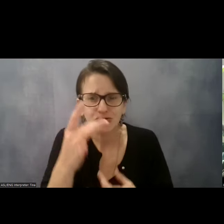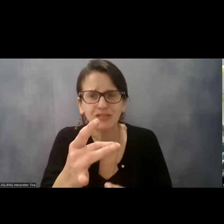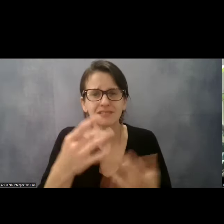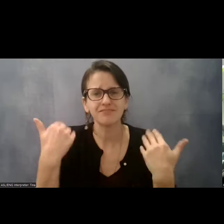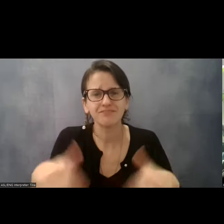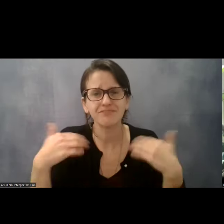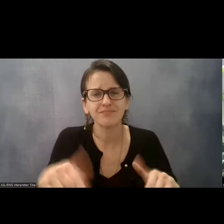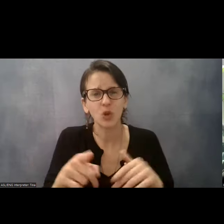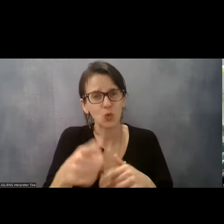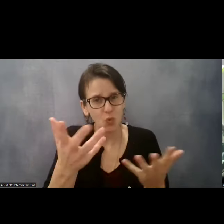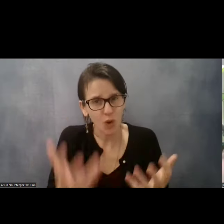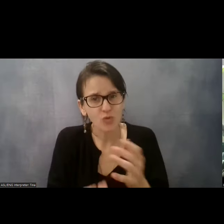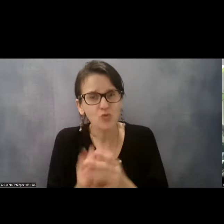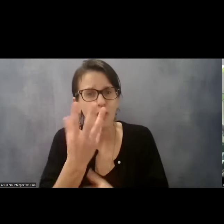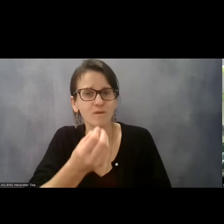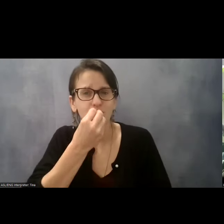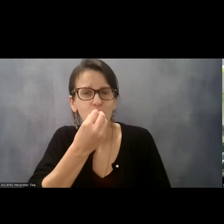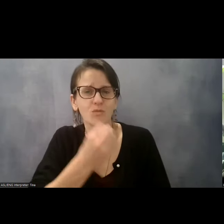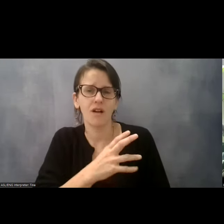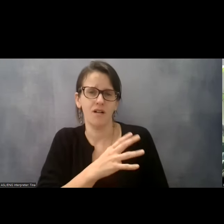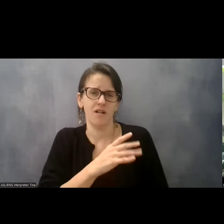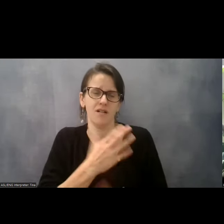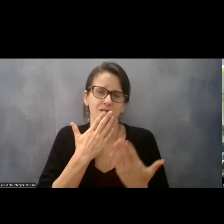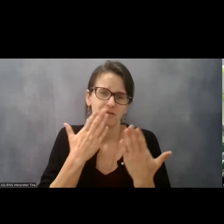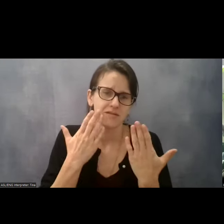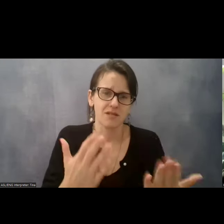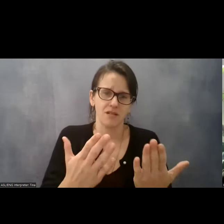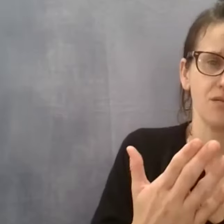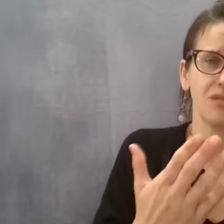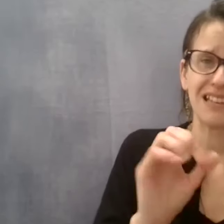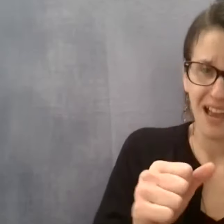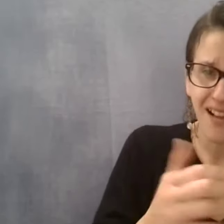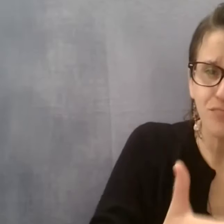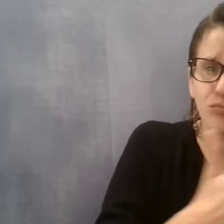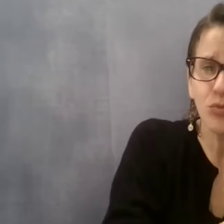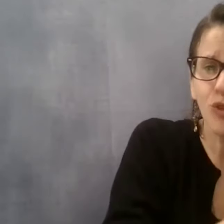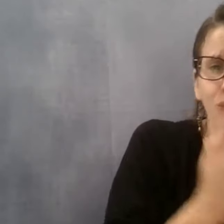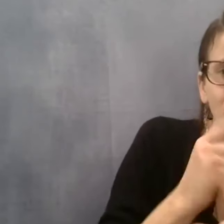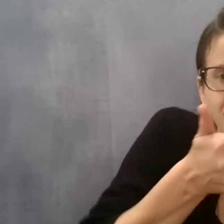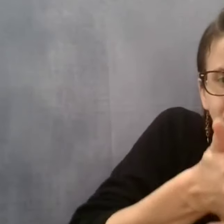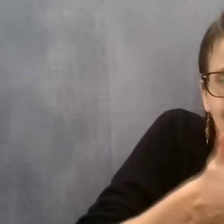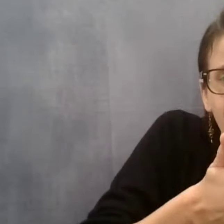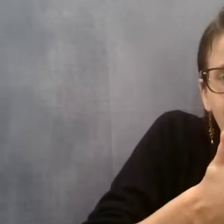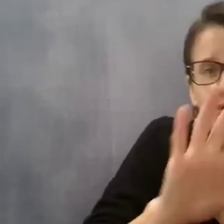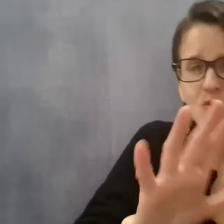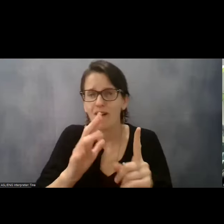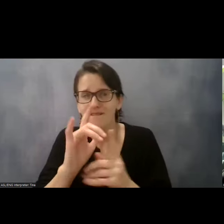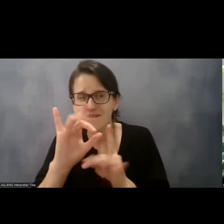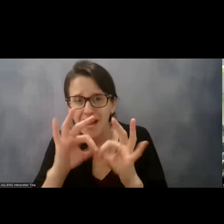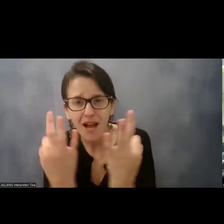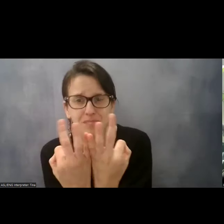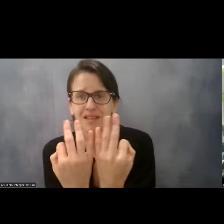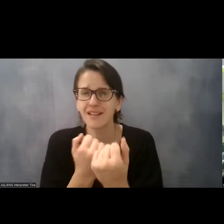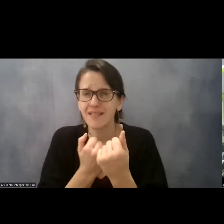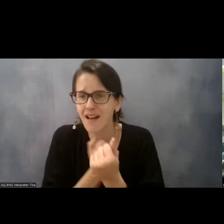can do for you, for your loved ones, and for your world. So excited to be here. And I'm so honored to be hosted in this event by